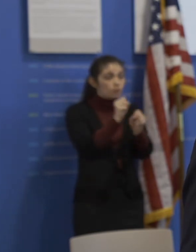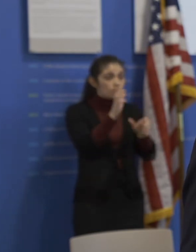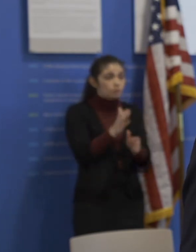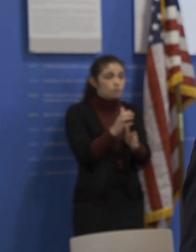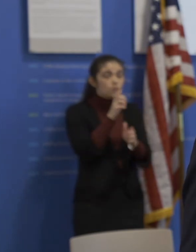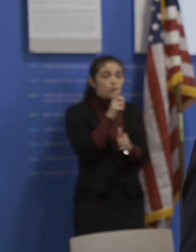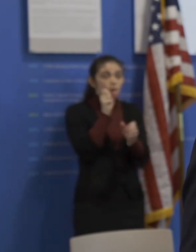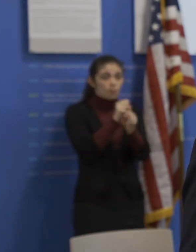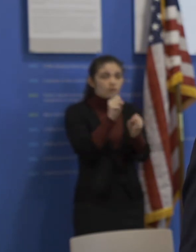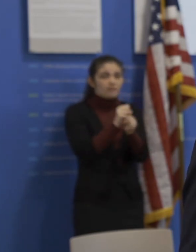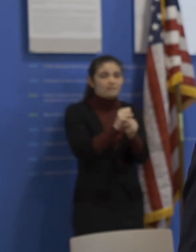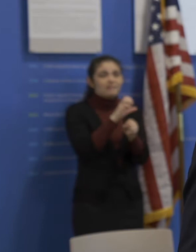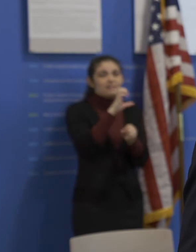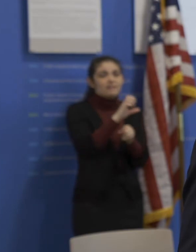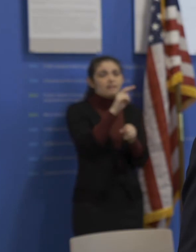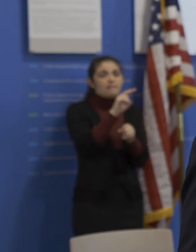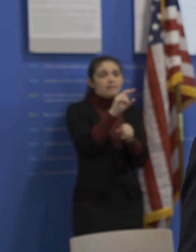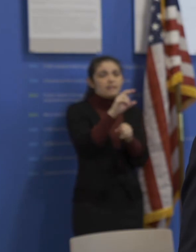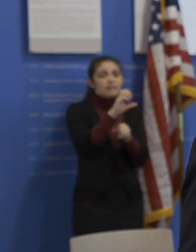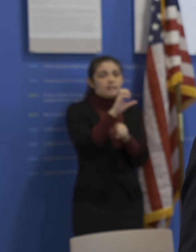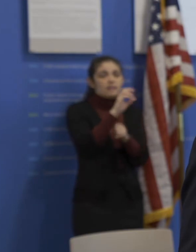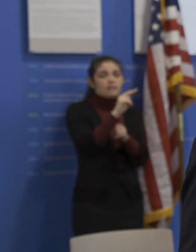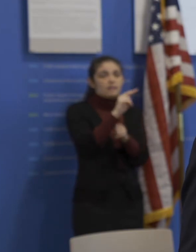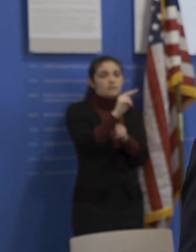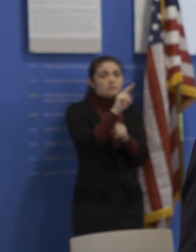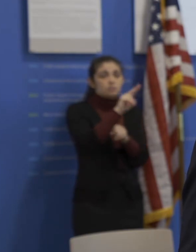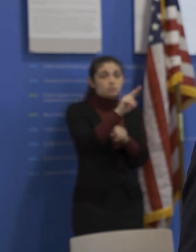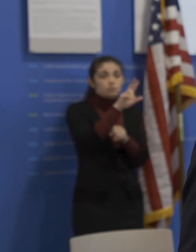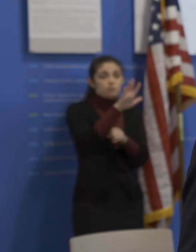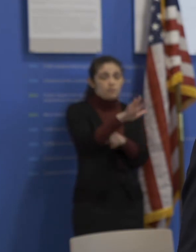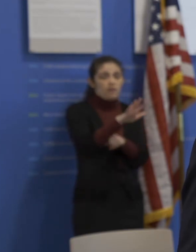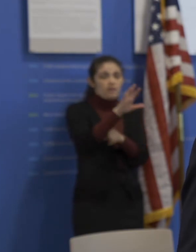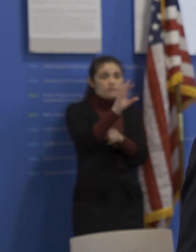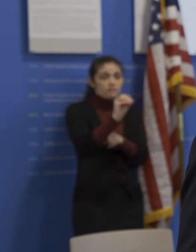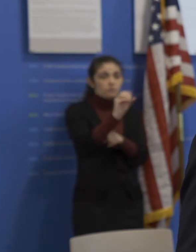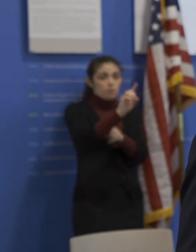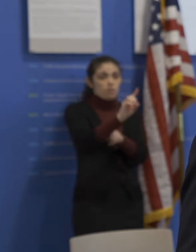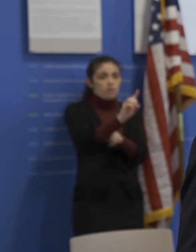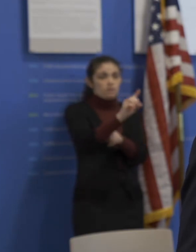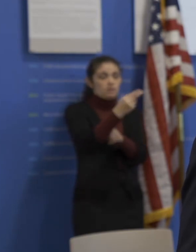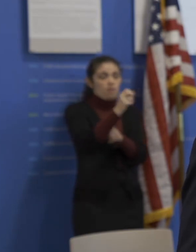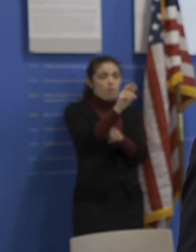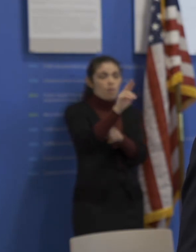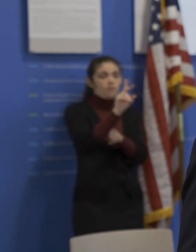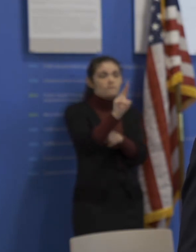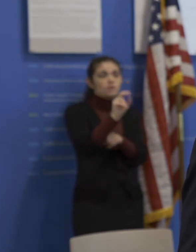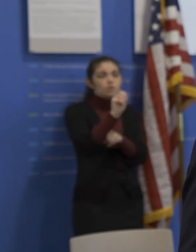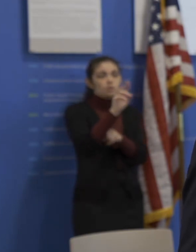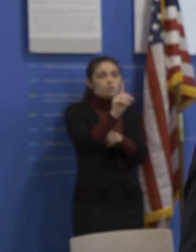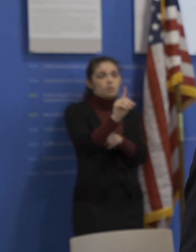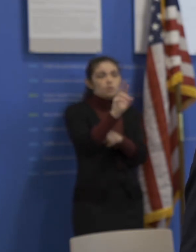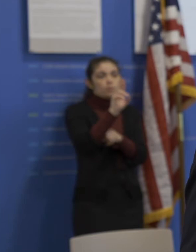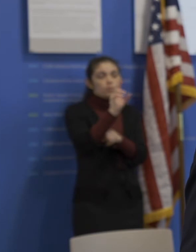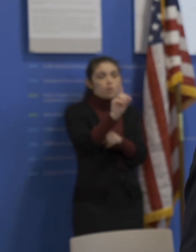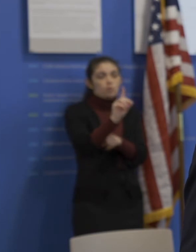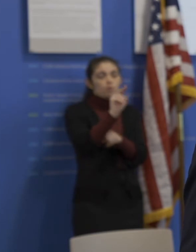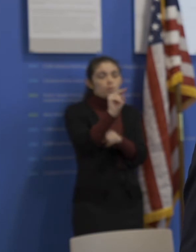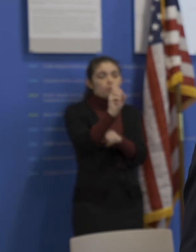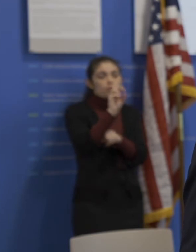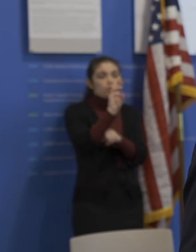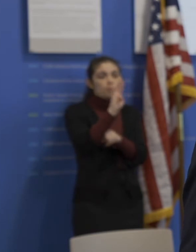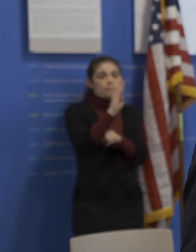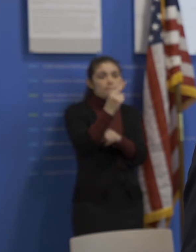lines at the Cuyahoga County Public Works Garage at 2501 Harvard Road in Newburgh